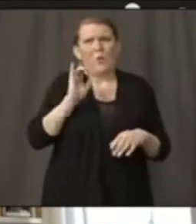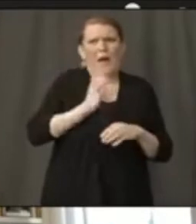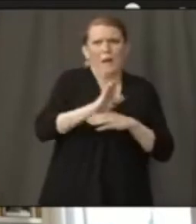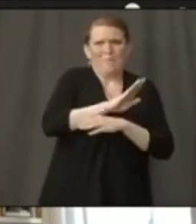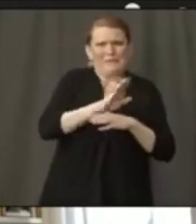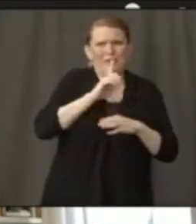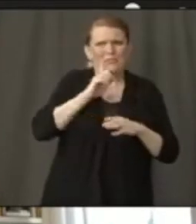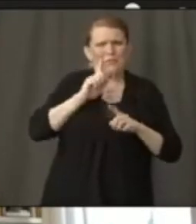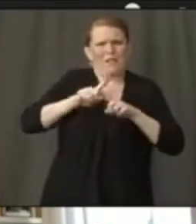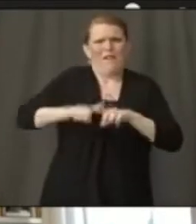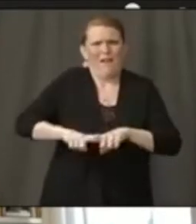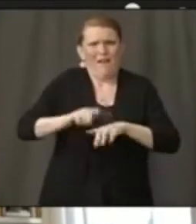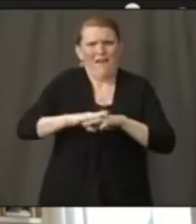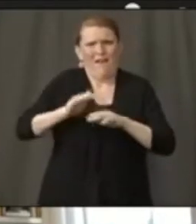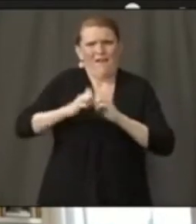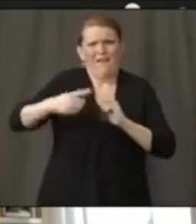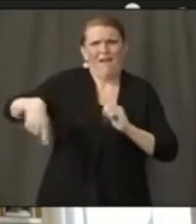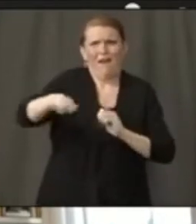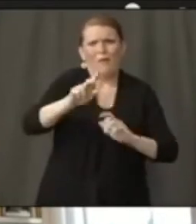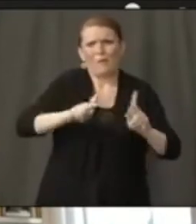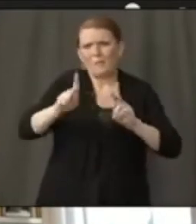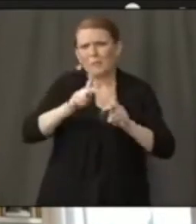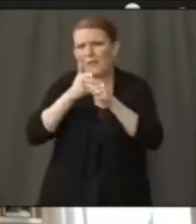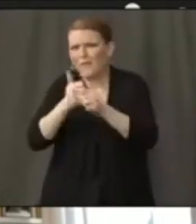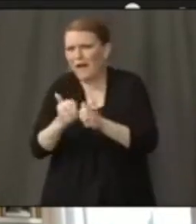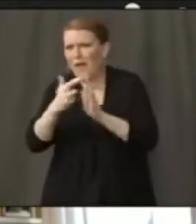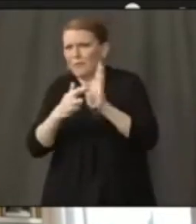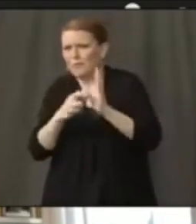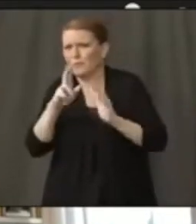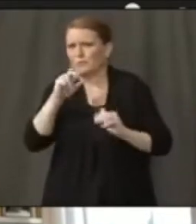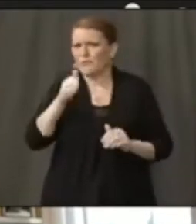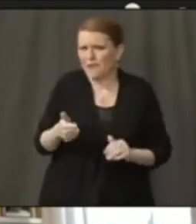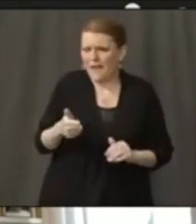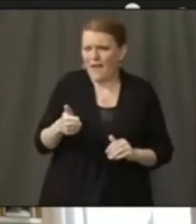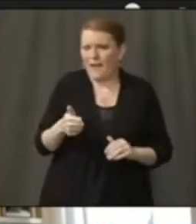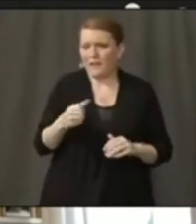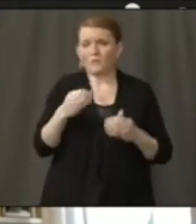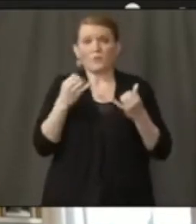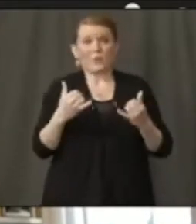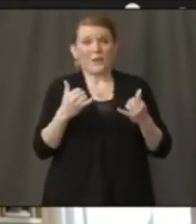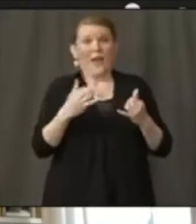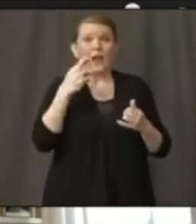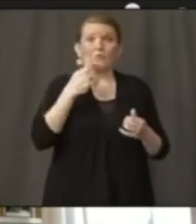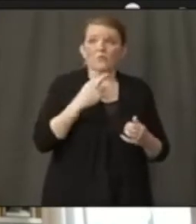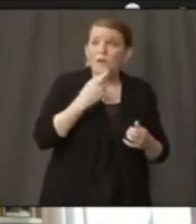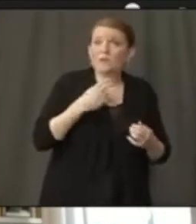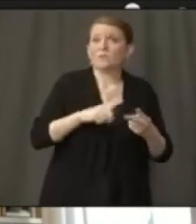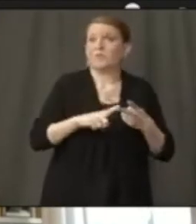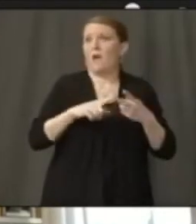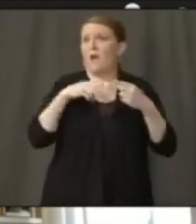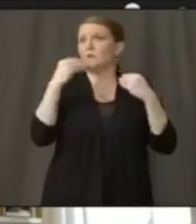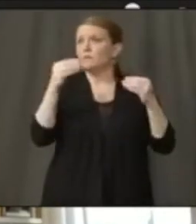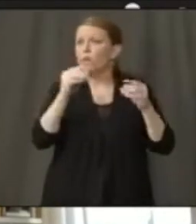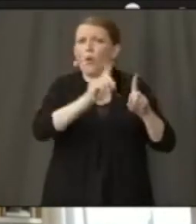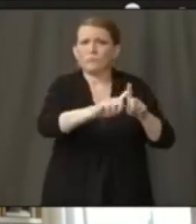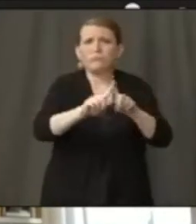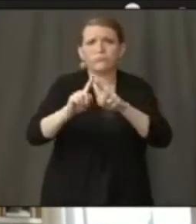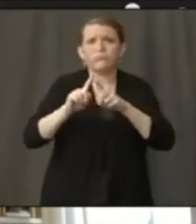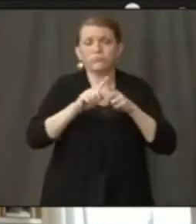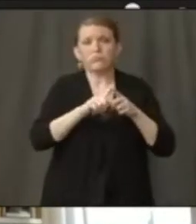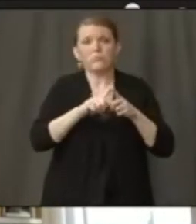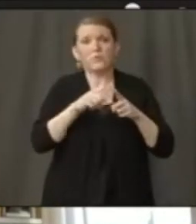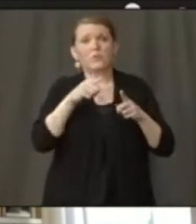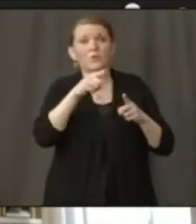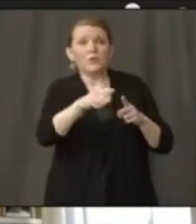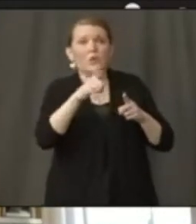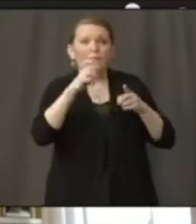So now not only do restaurateurs and retail establishments need to be concerned with having superior customer service,